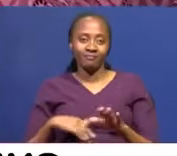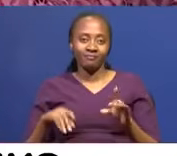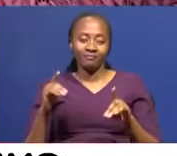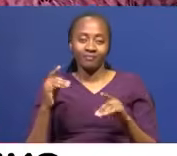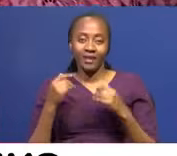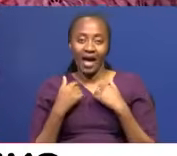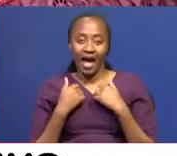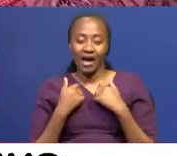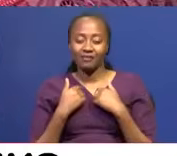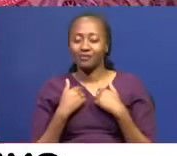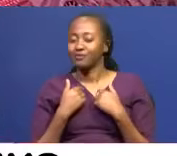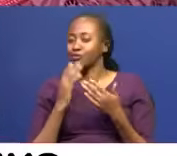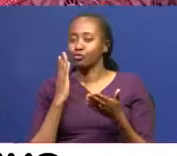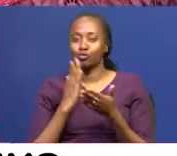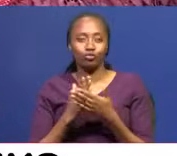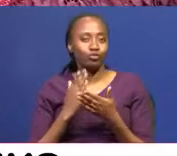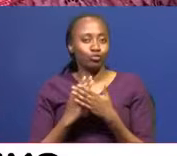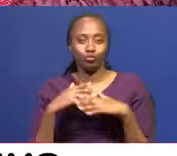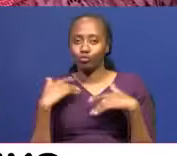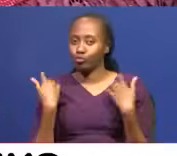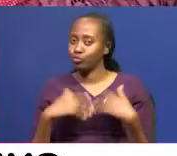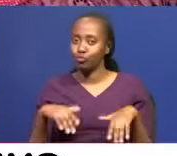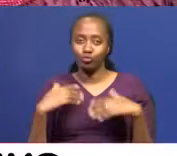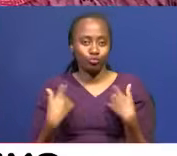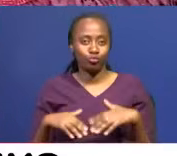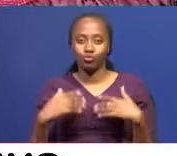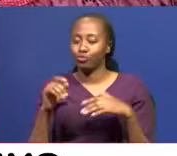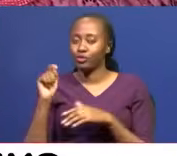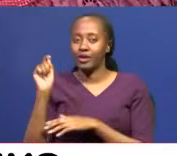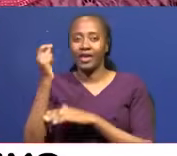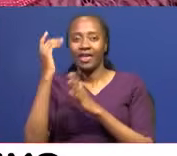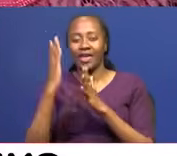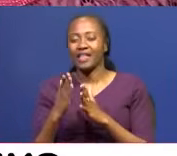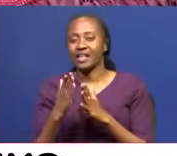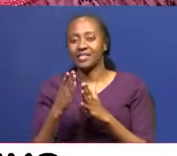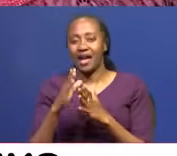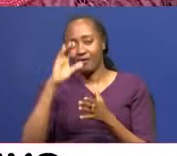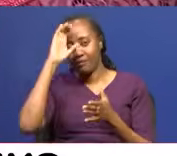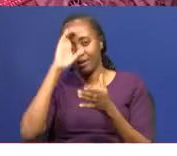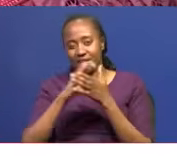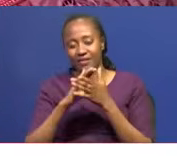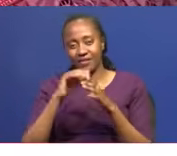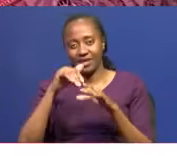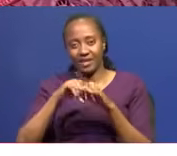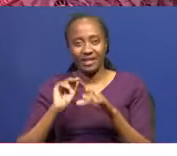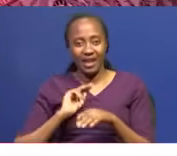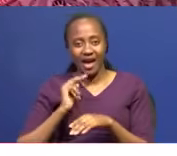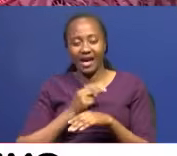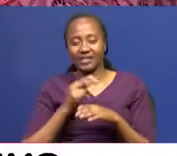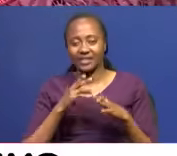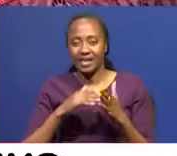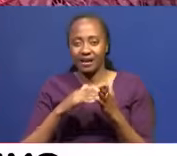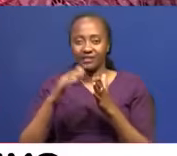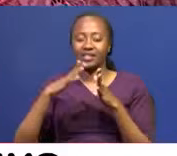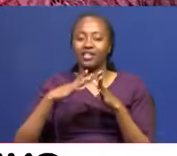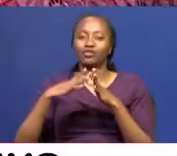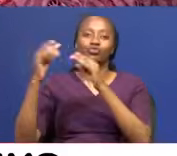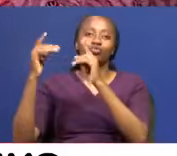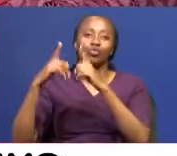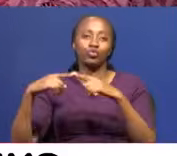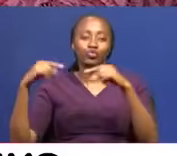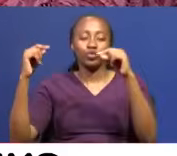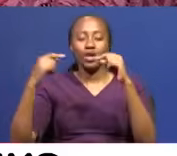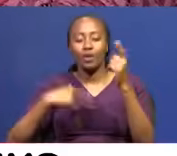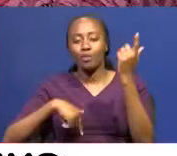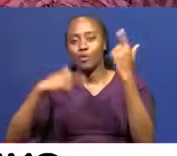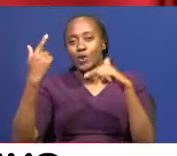It's mean a lot to me, especially for Kenyans. They believe on us and they sent us over there. And I managed, I